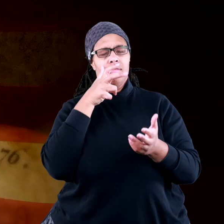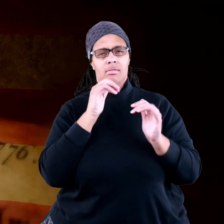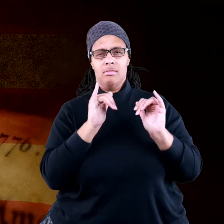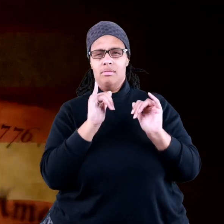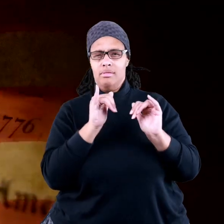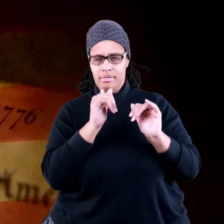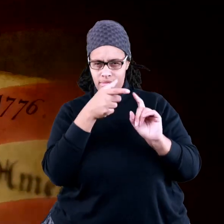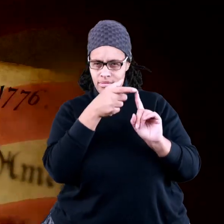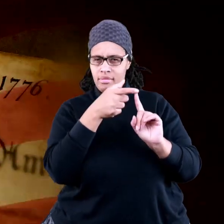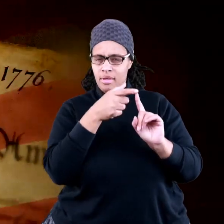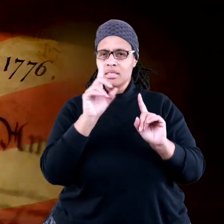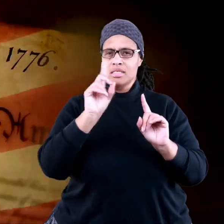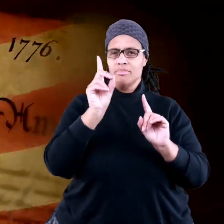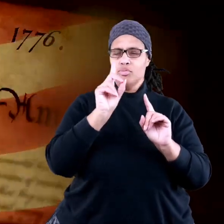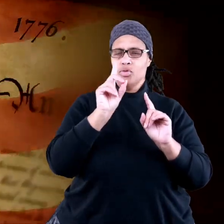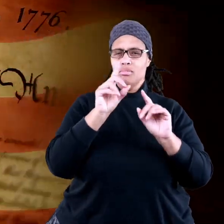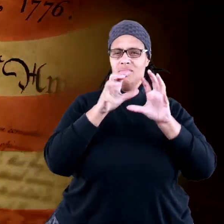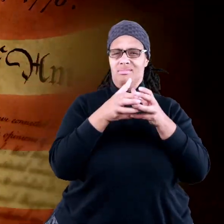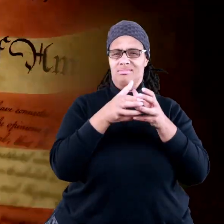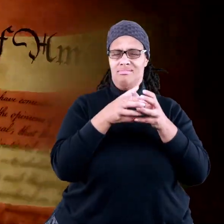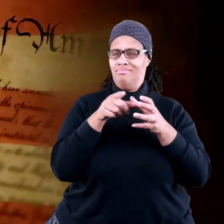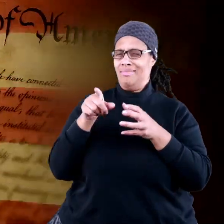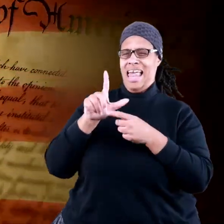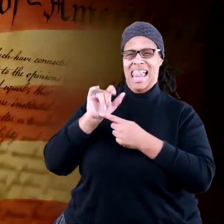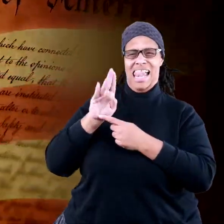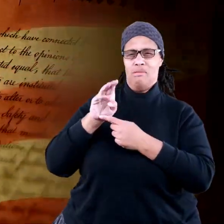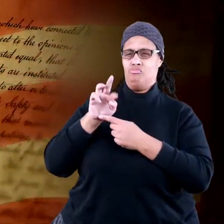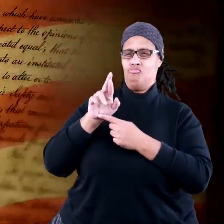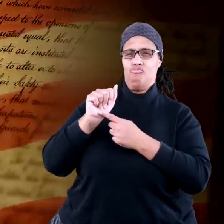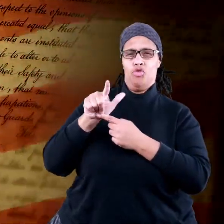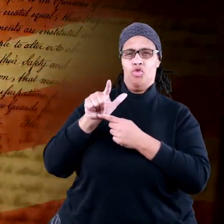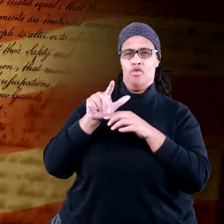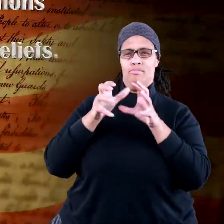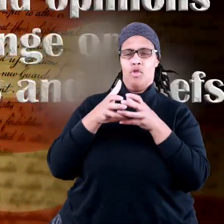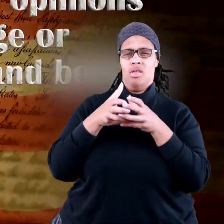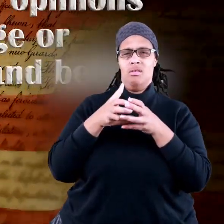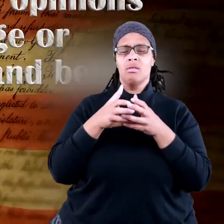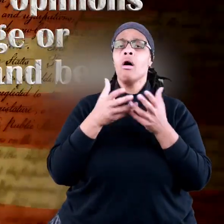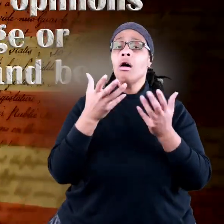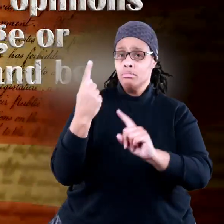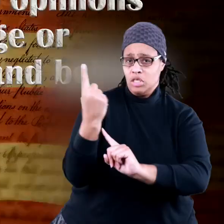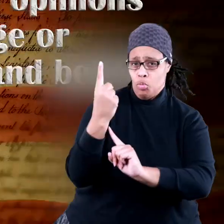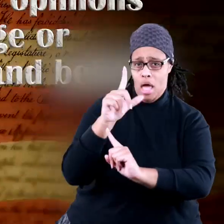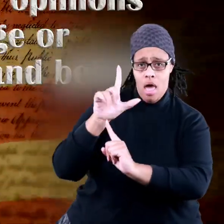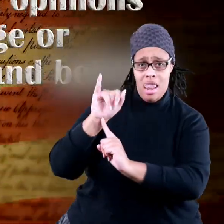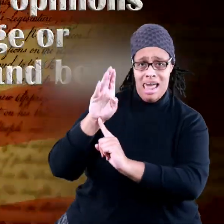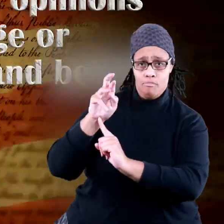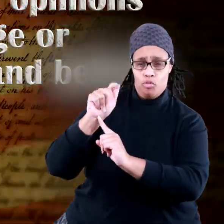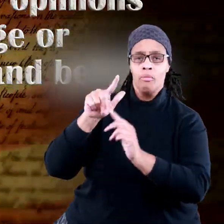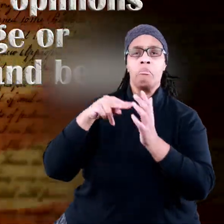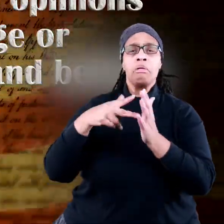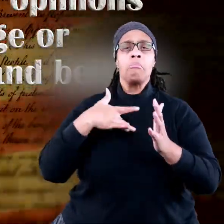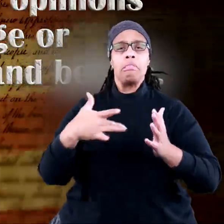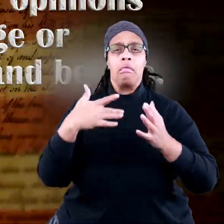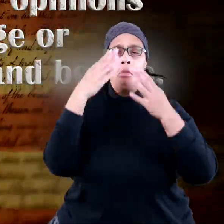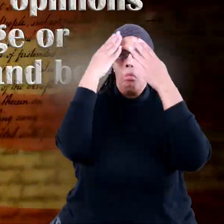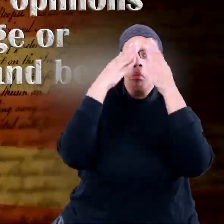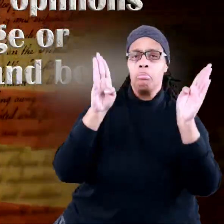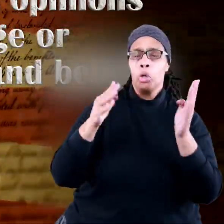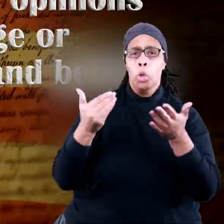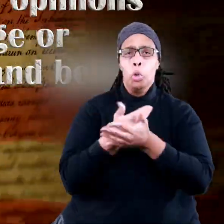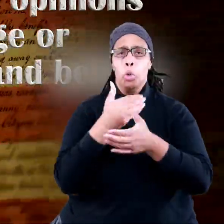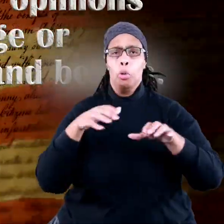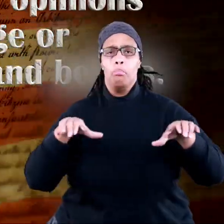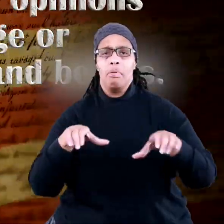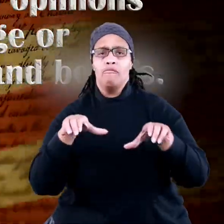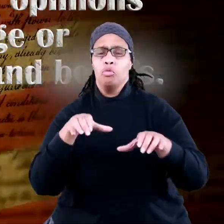Sometimes you might hear the Democratic Party referred to as the Liberal Party. Someone who is liberal is usually open to new